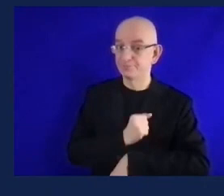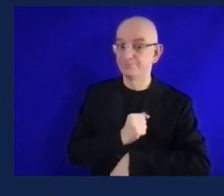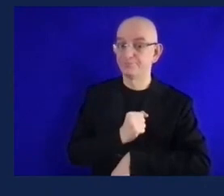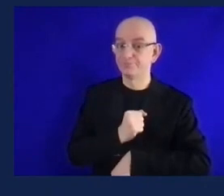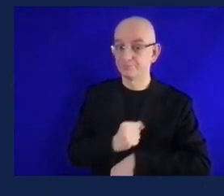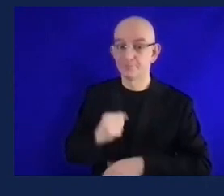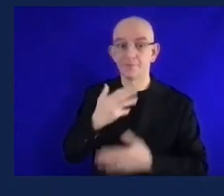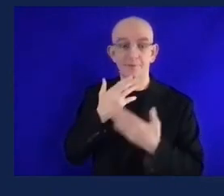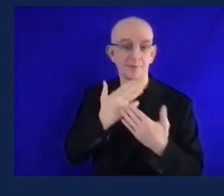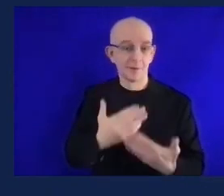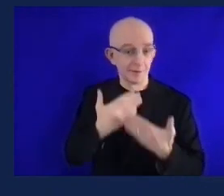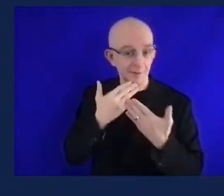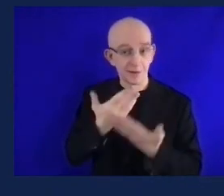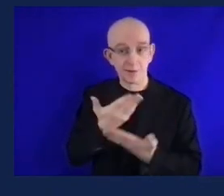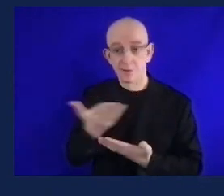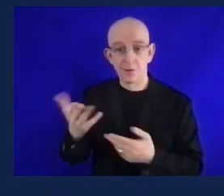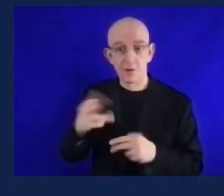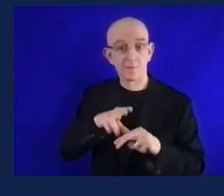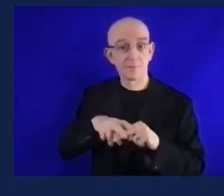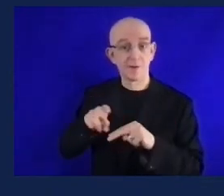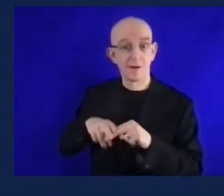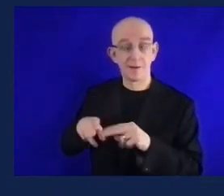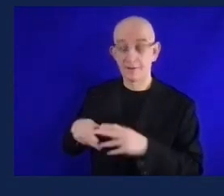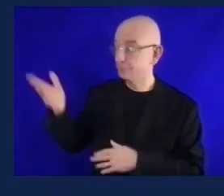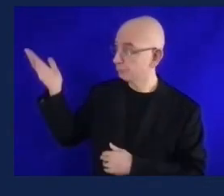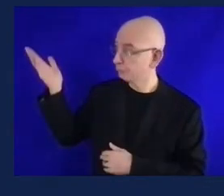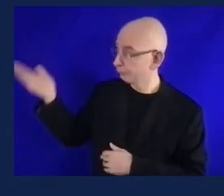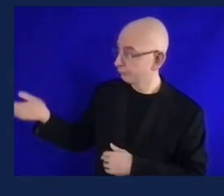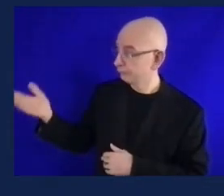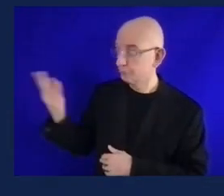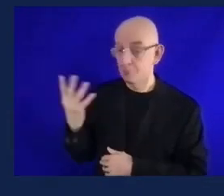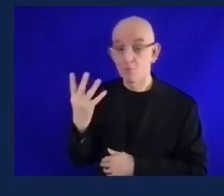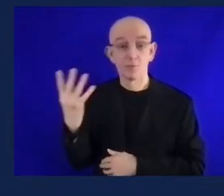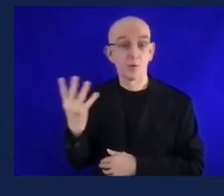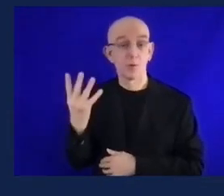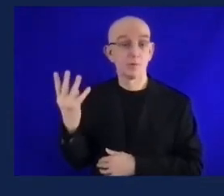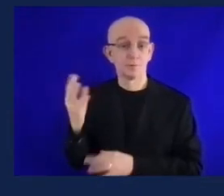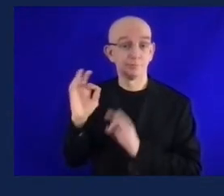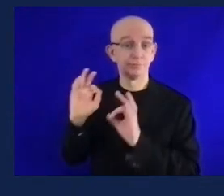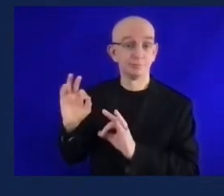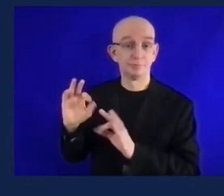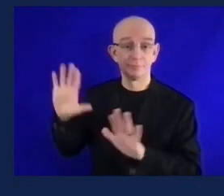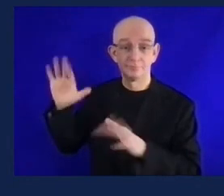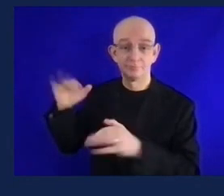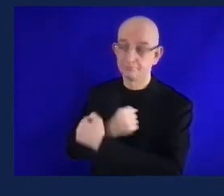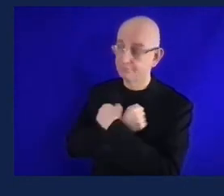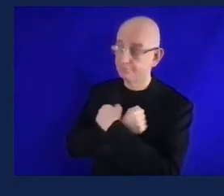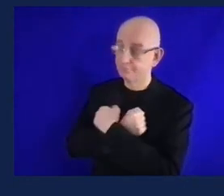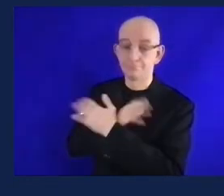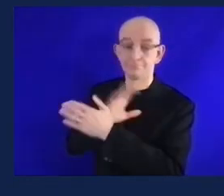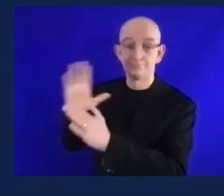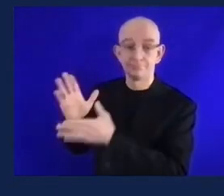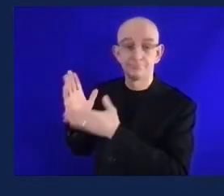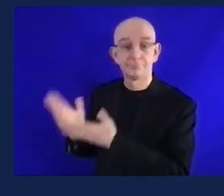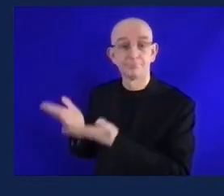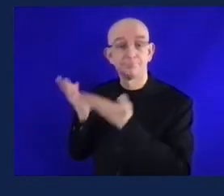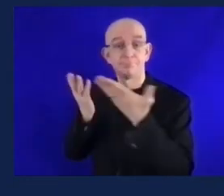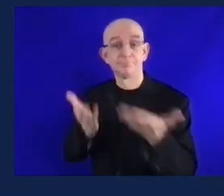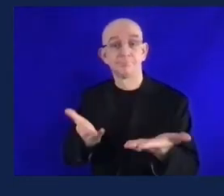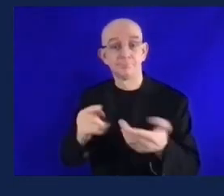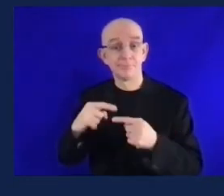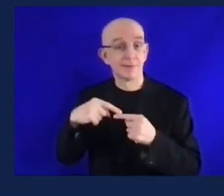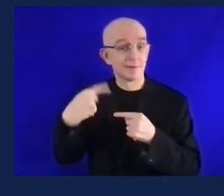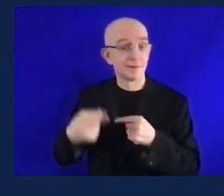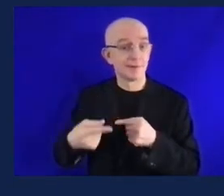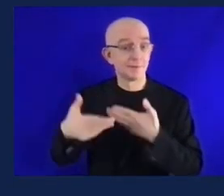Theodorou, and we'll look at collaboration with disability NGOs. So a huge thank you to everybody again, and I